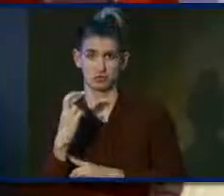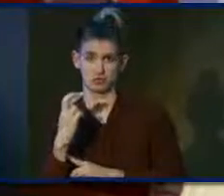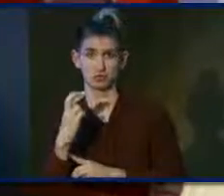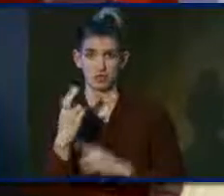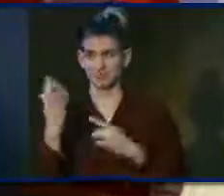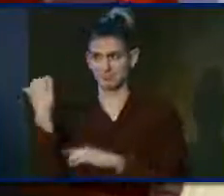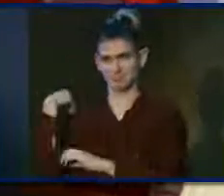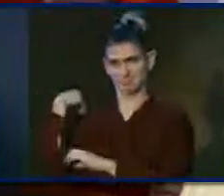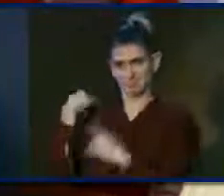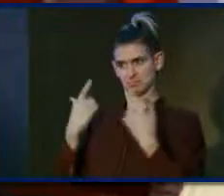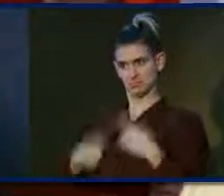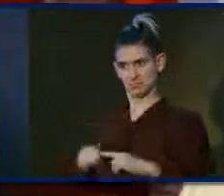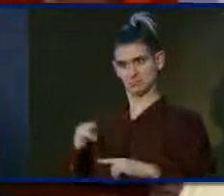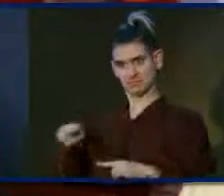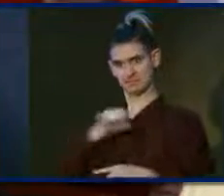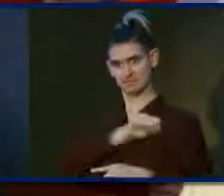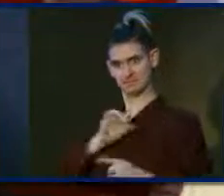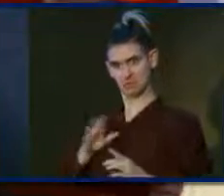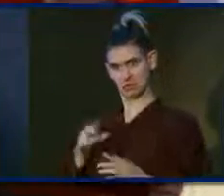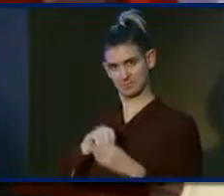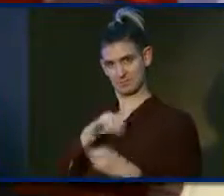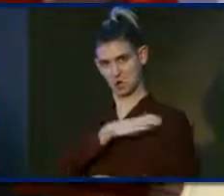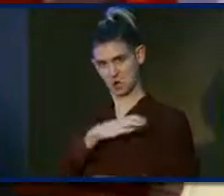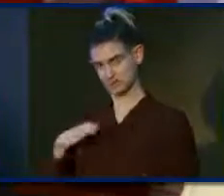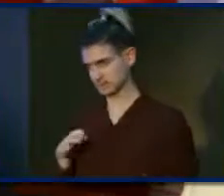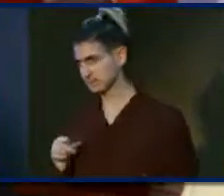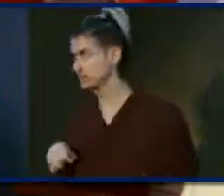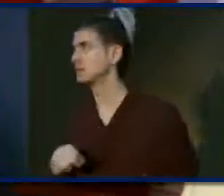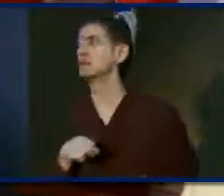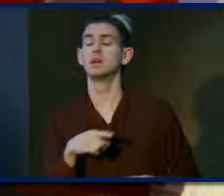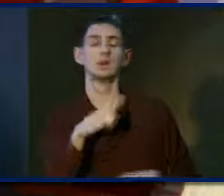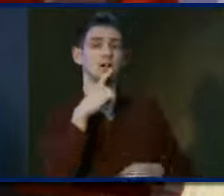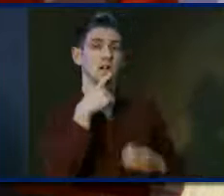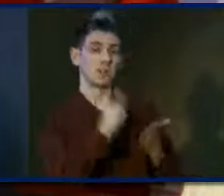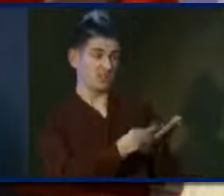can we do in tandem with that living up to that principle.